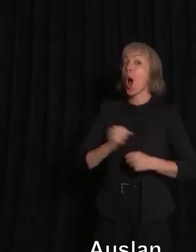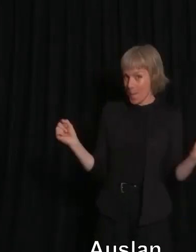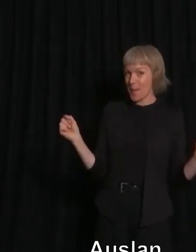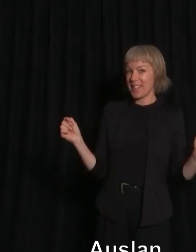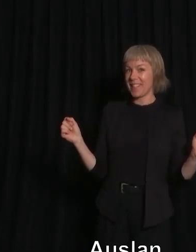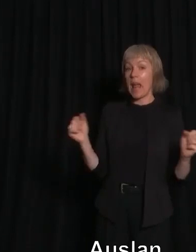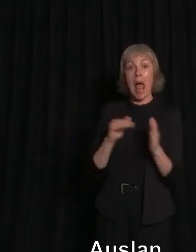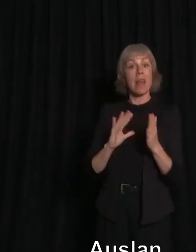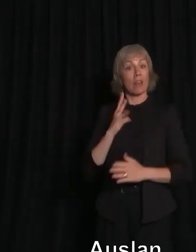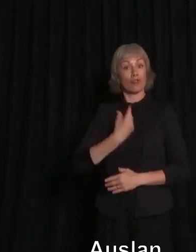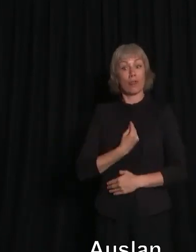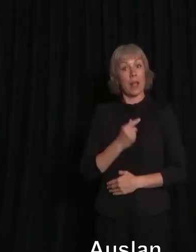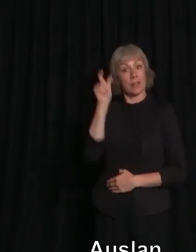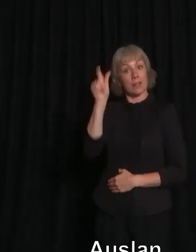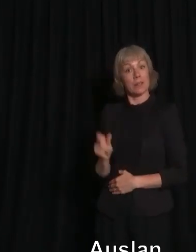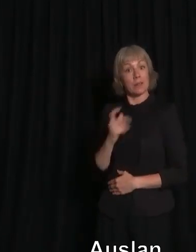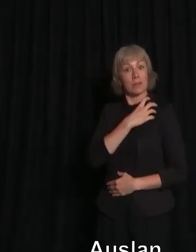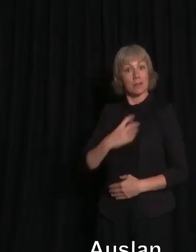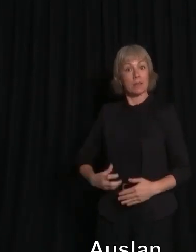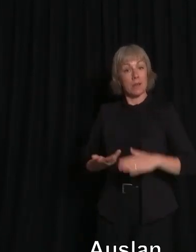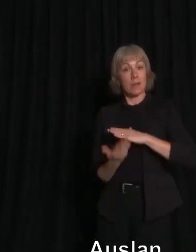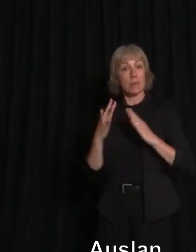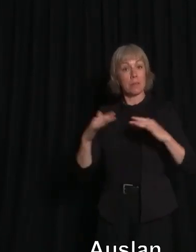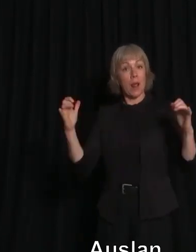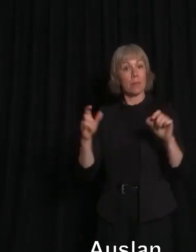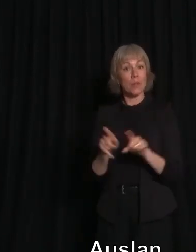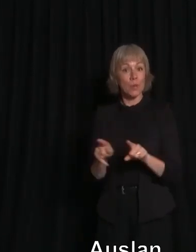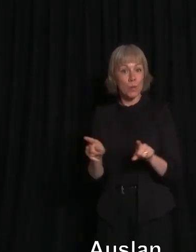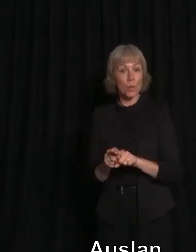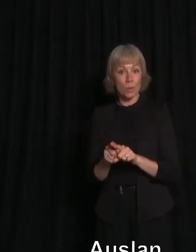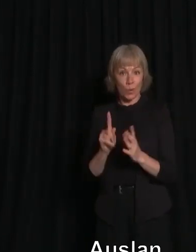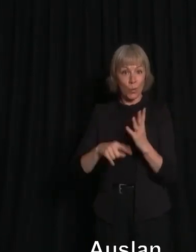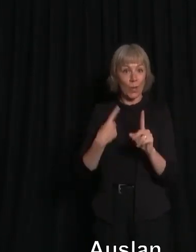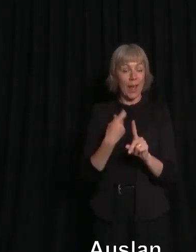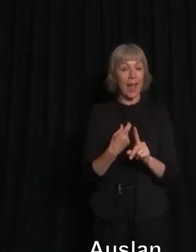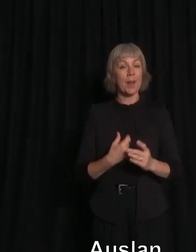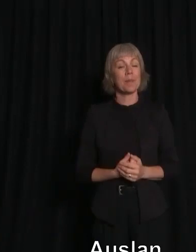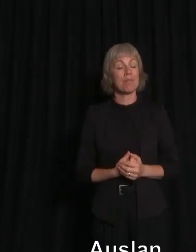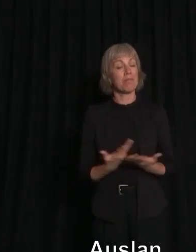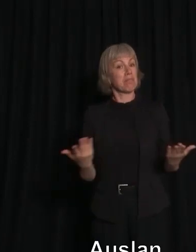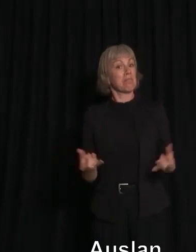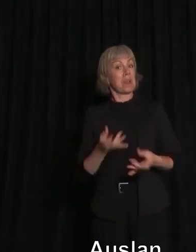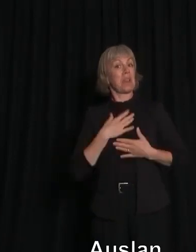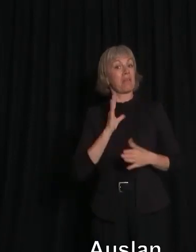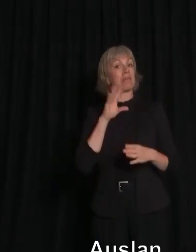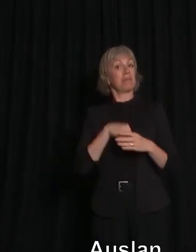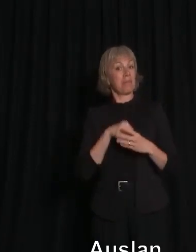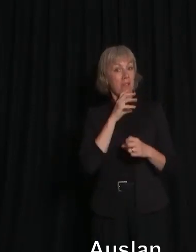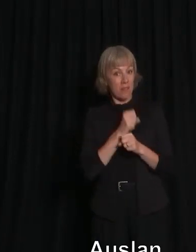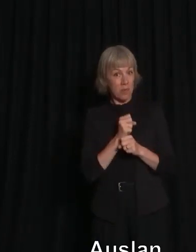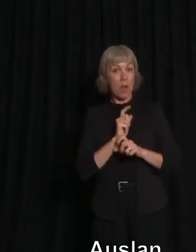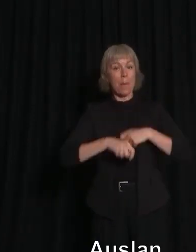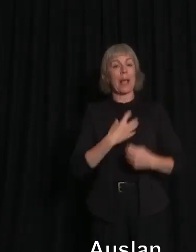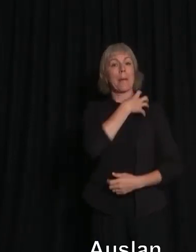And now a transgender member of parliament as well. And so, as a member of parliament, I then became a